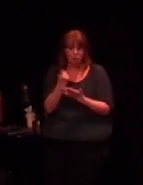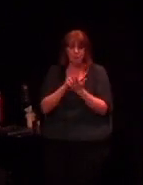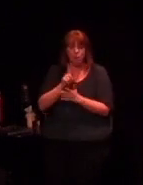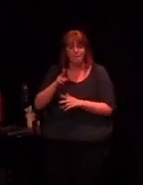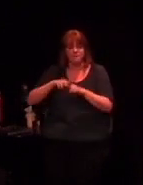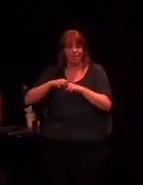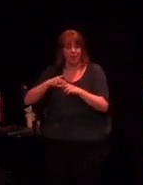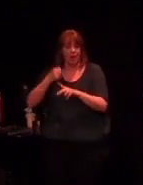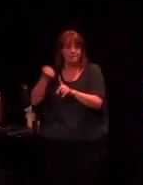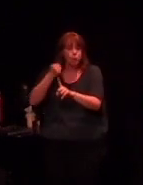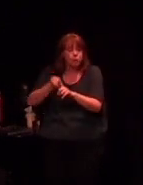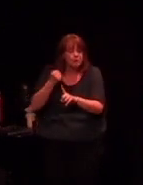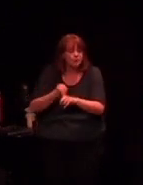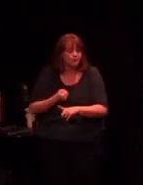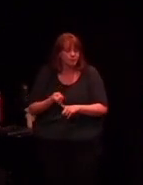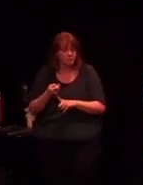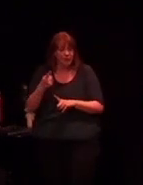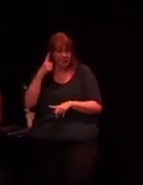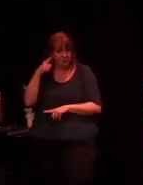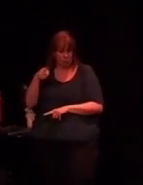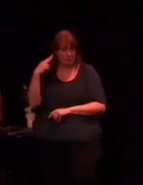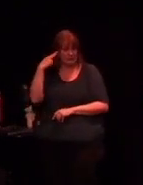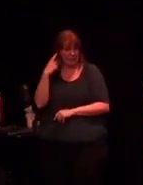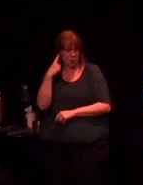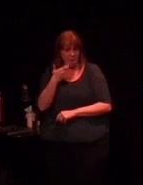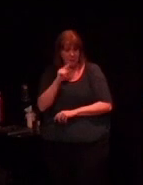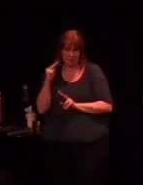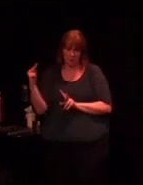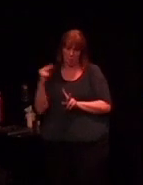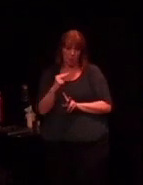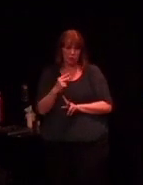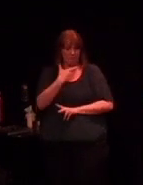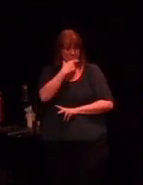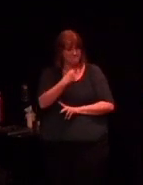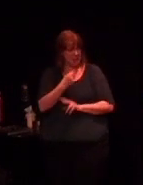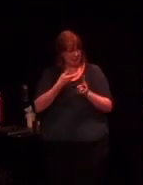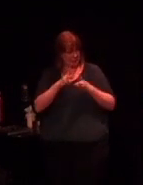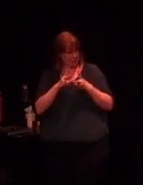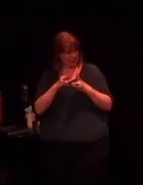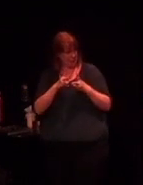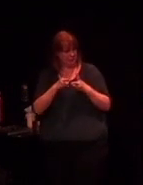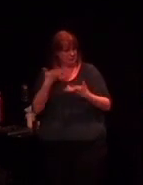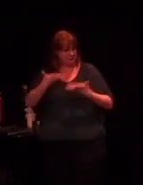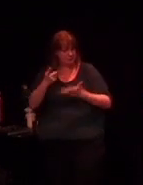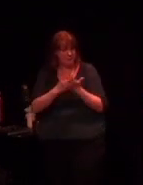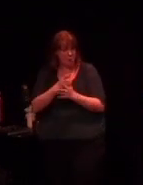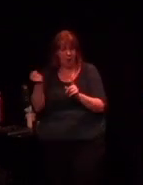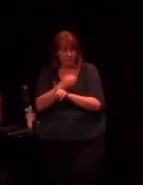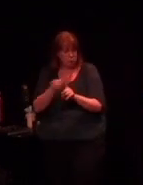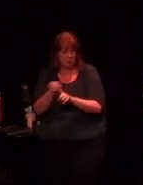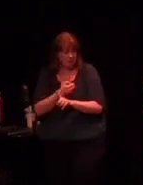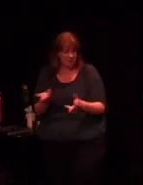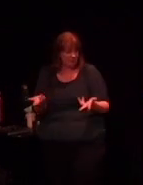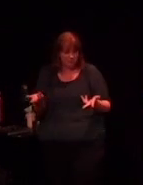their fathers. And if you can imagine being a deaf youth girl watching a male interpreter talking about being abused,